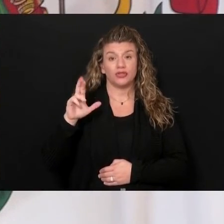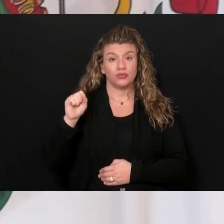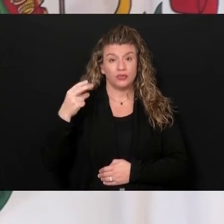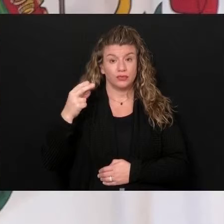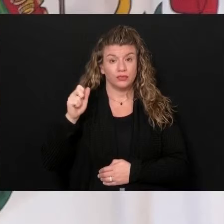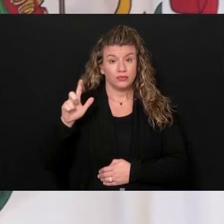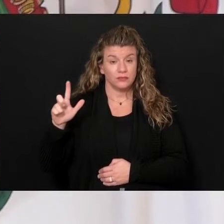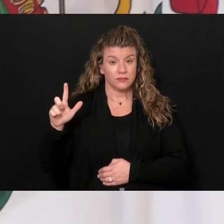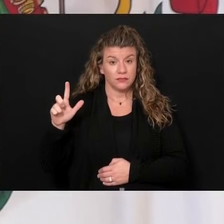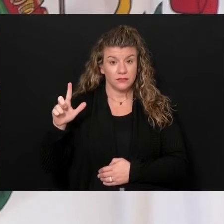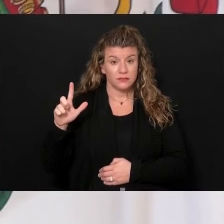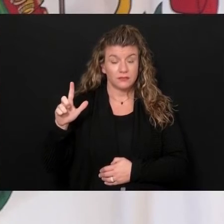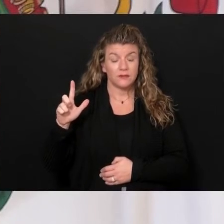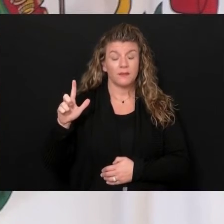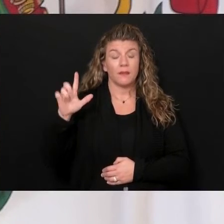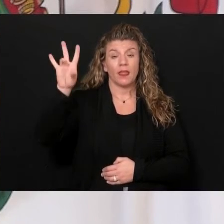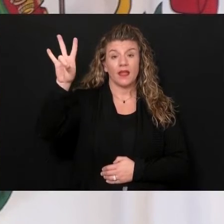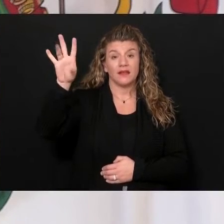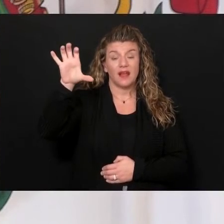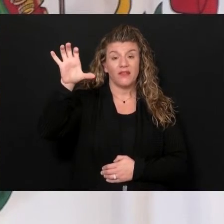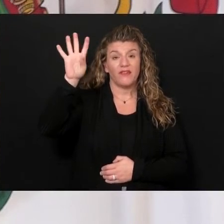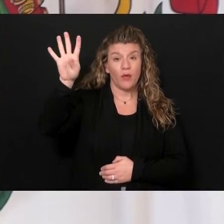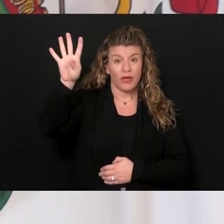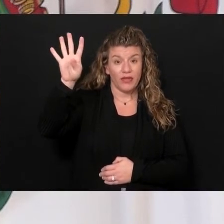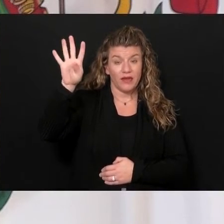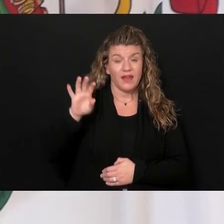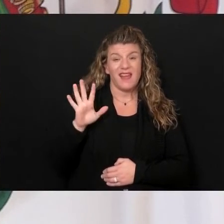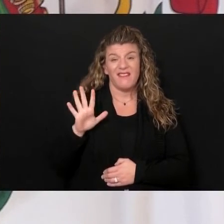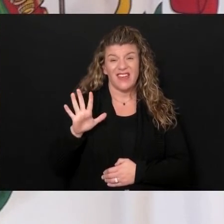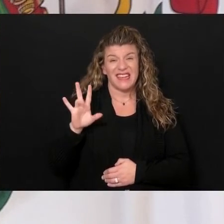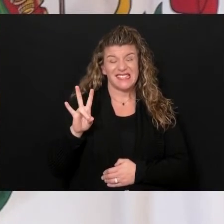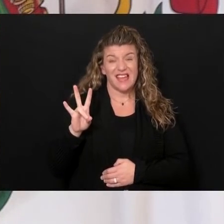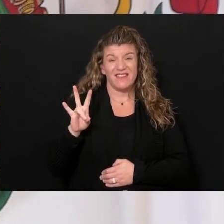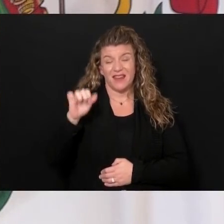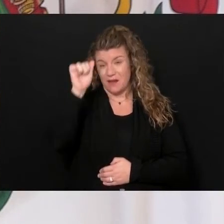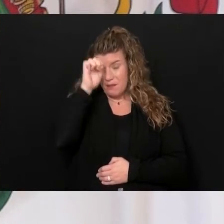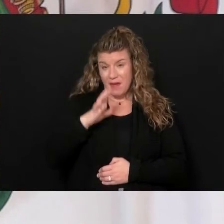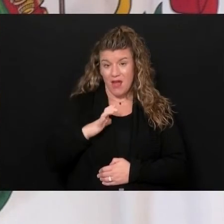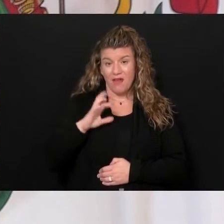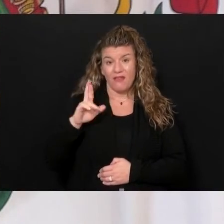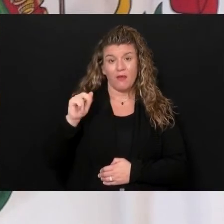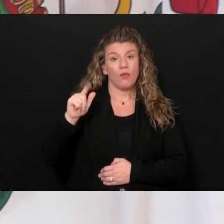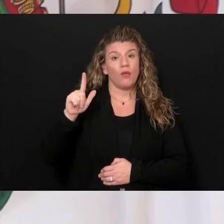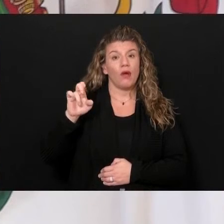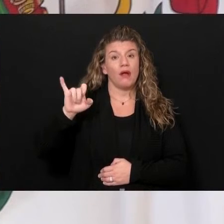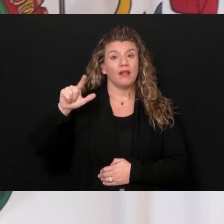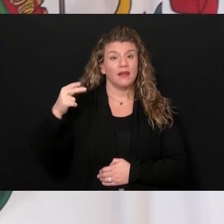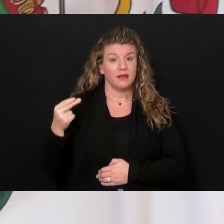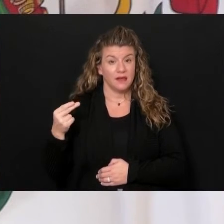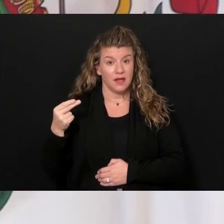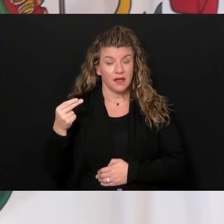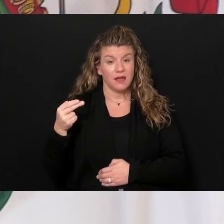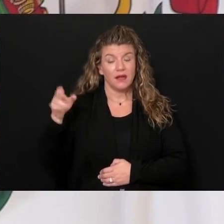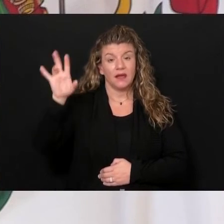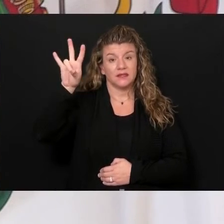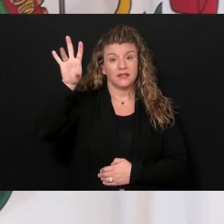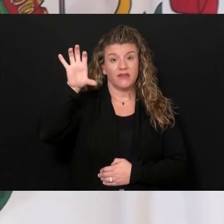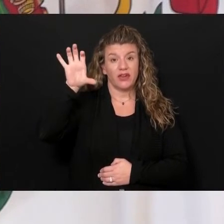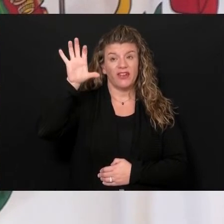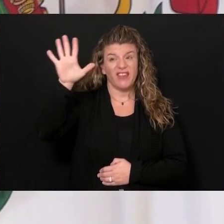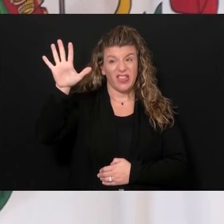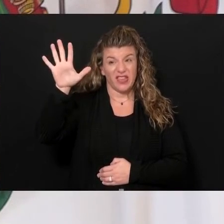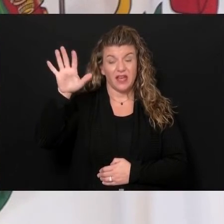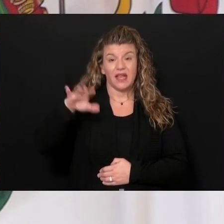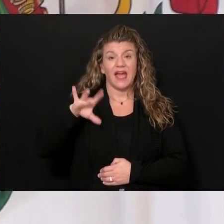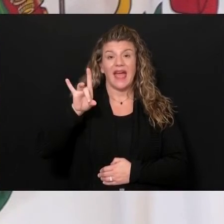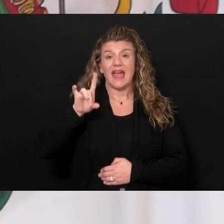County. Our 704th death, a 57-year-old male from Raleigh County. Our 705th